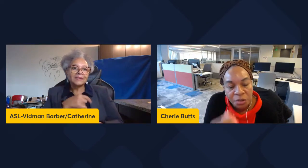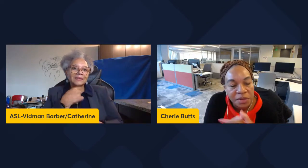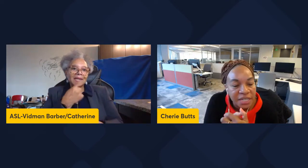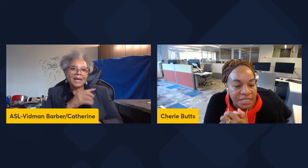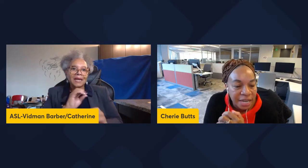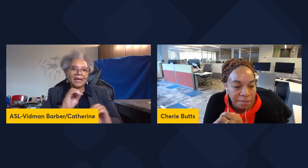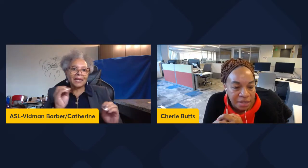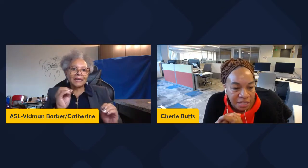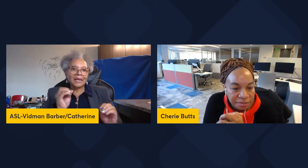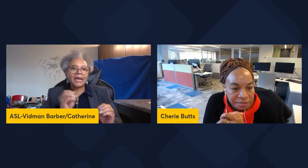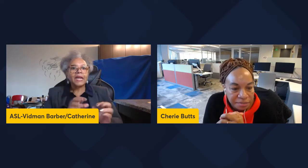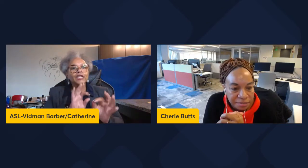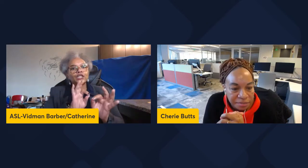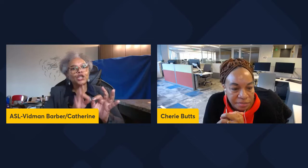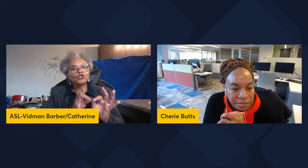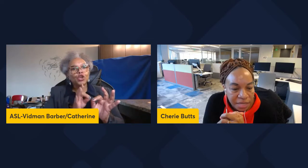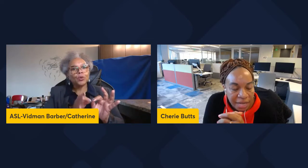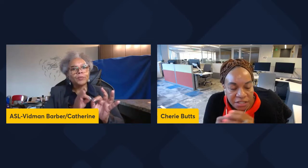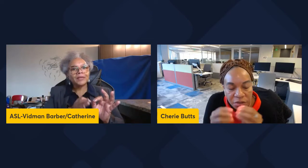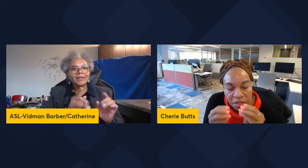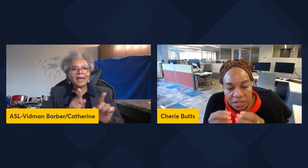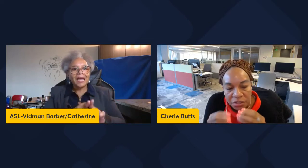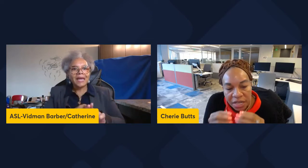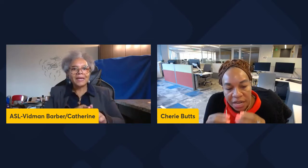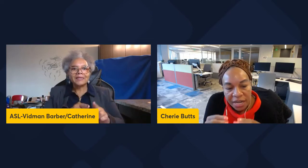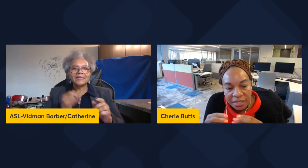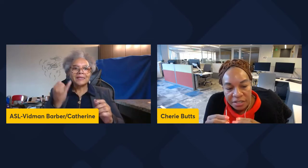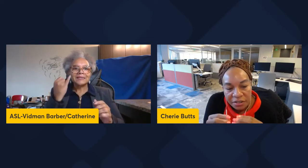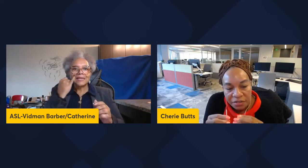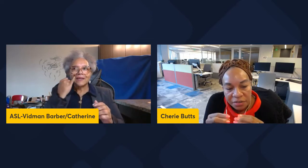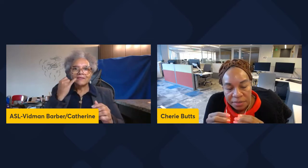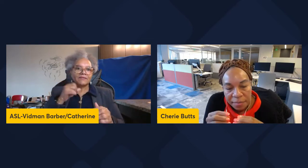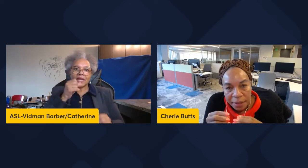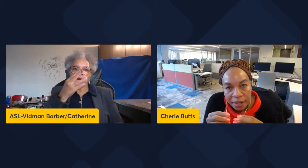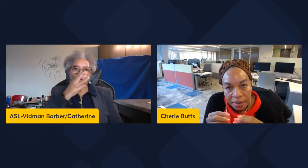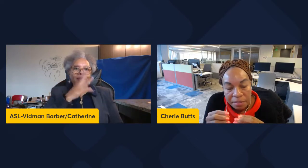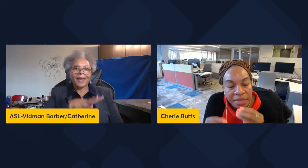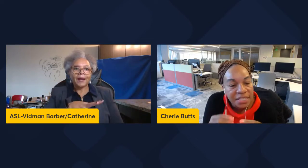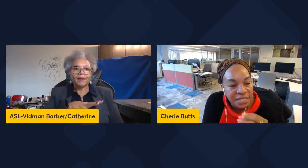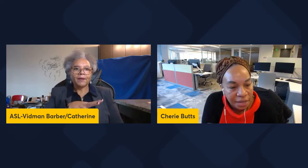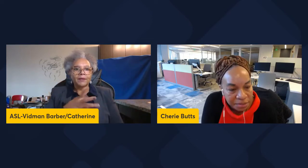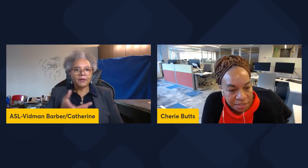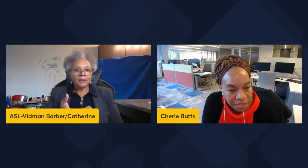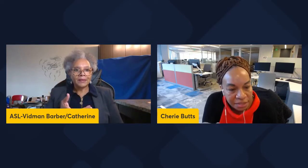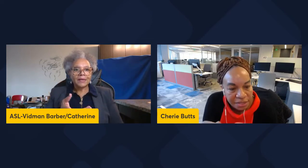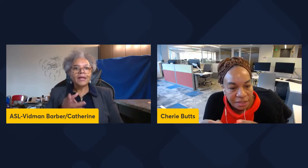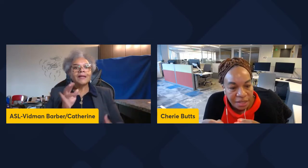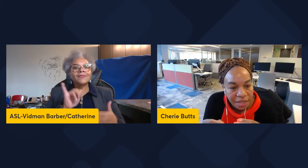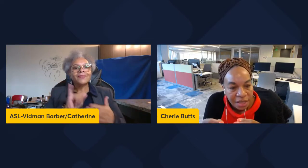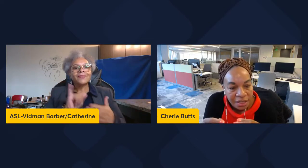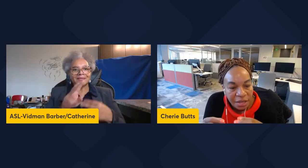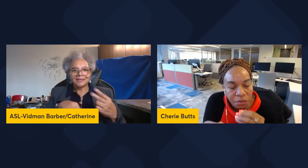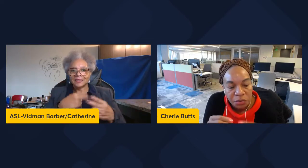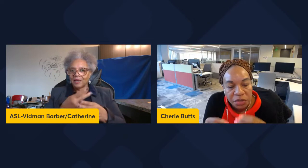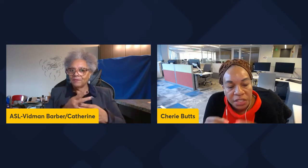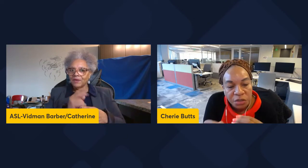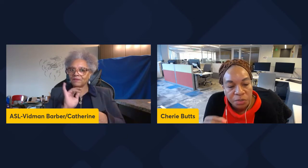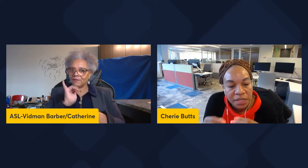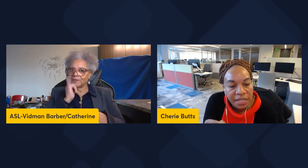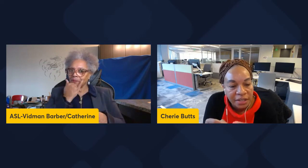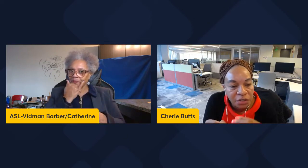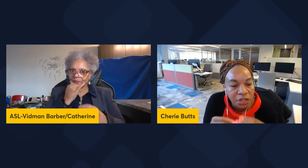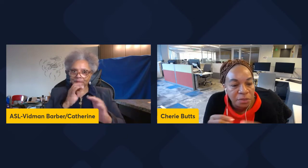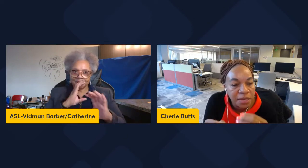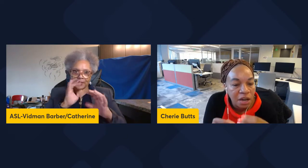it's interpreted as apathy. And so these are the kinds of missteps that we really